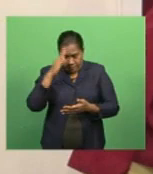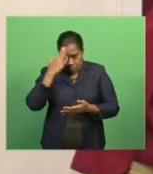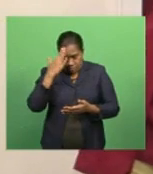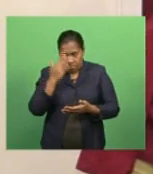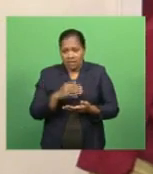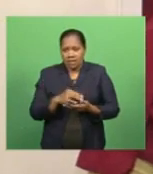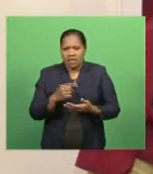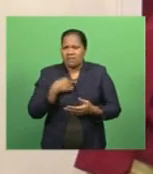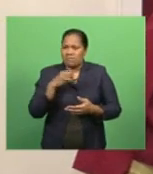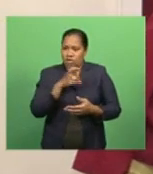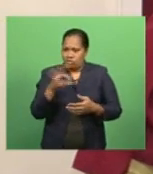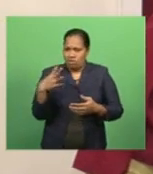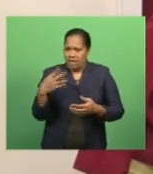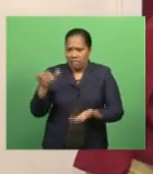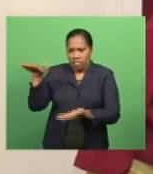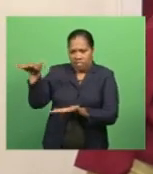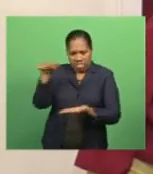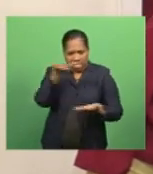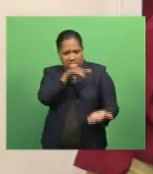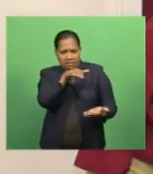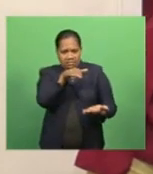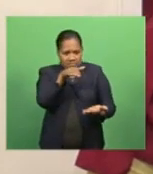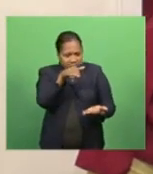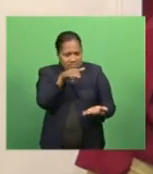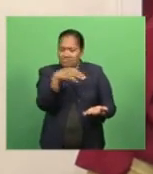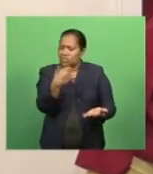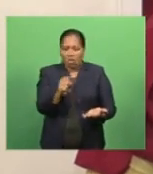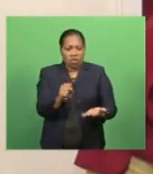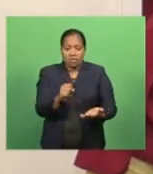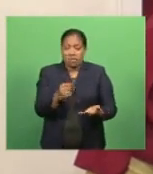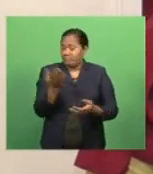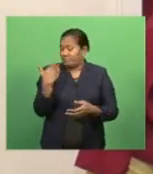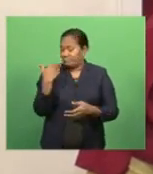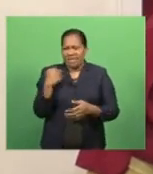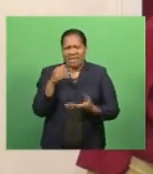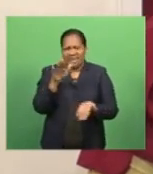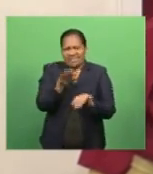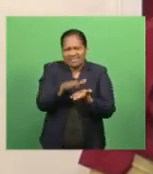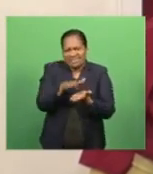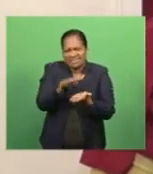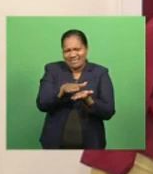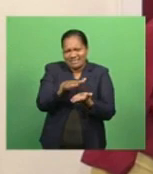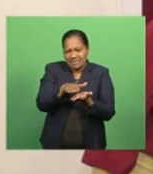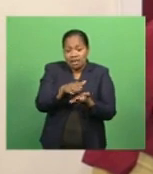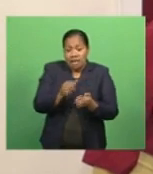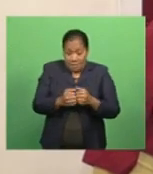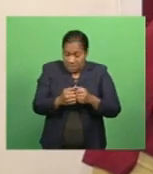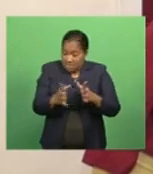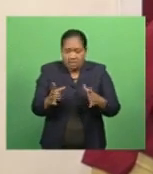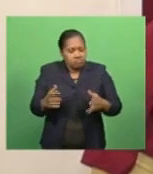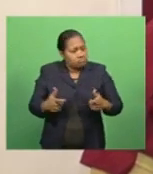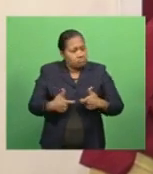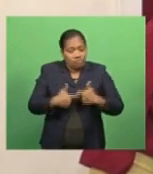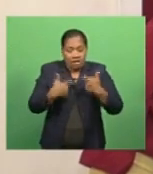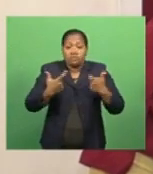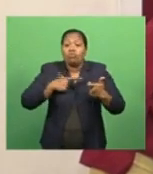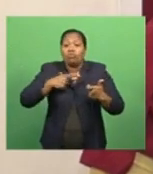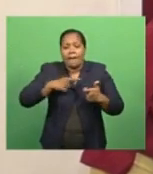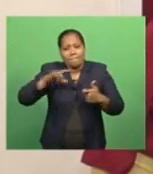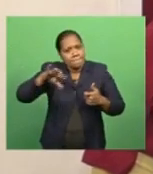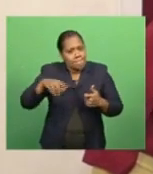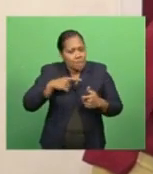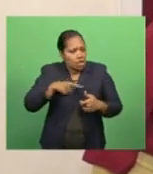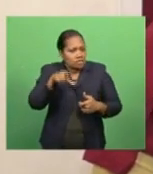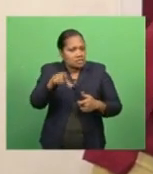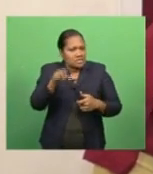didn't have stock like I have right now. I was doing only pre-orders at that time, and the start off was really challenging because you have to give the